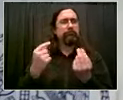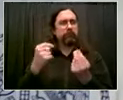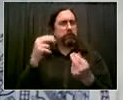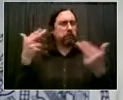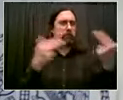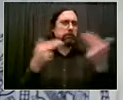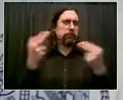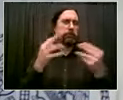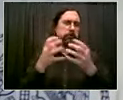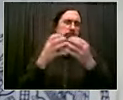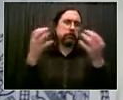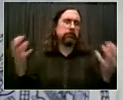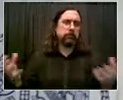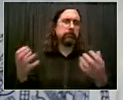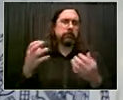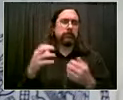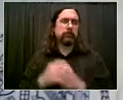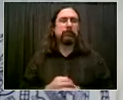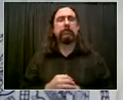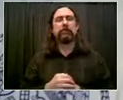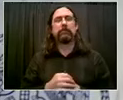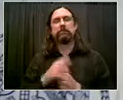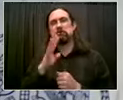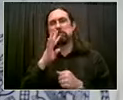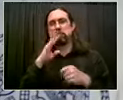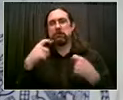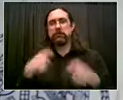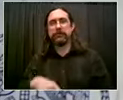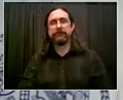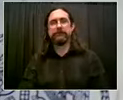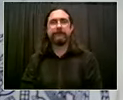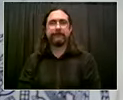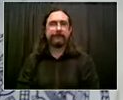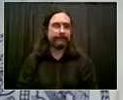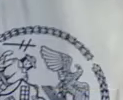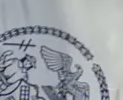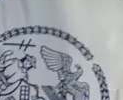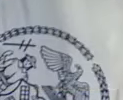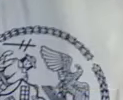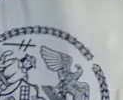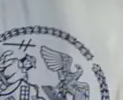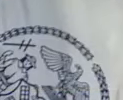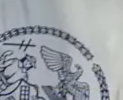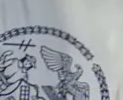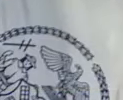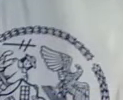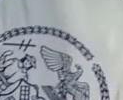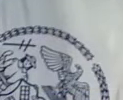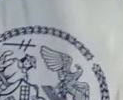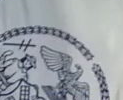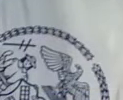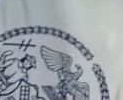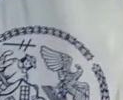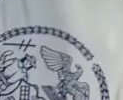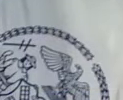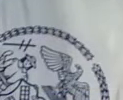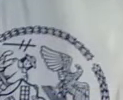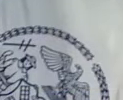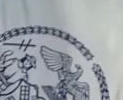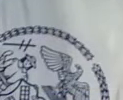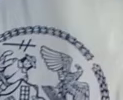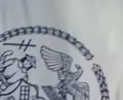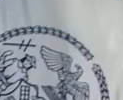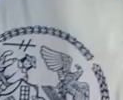armada la ciudad no pueda hacerlo sola necesitamos que el estado también tome